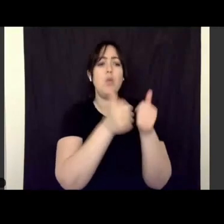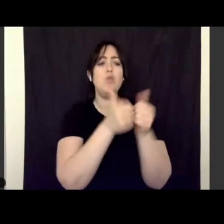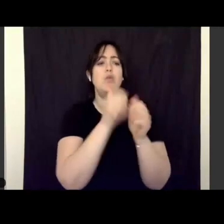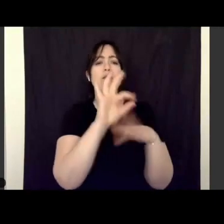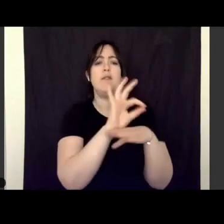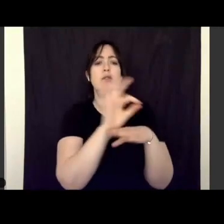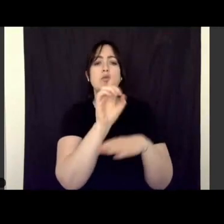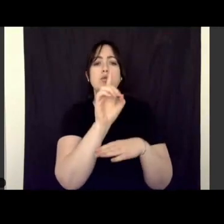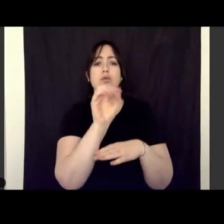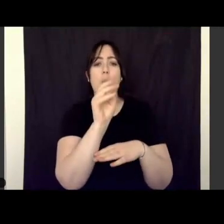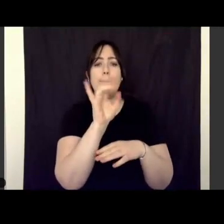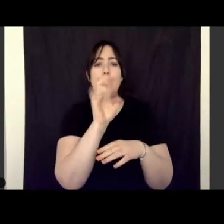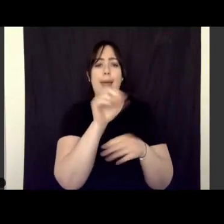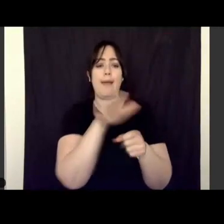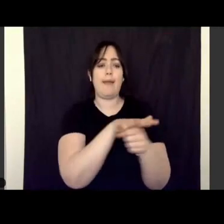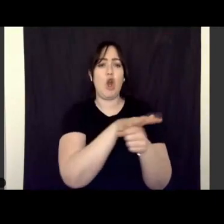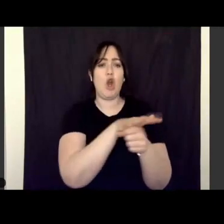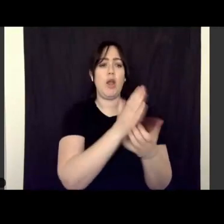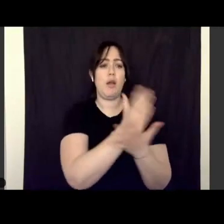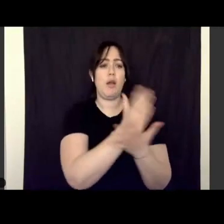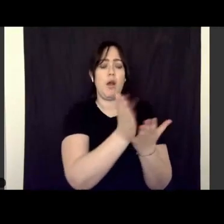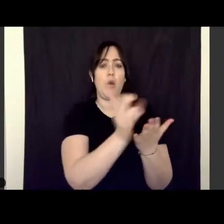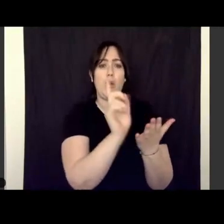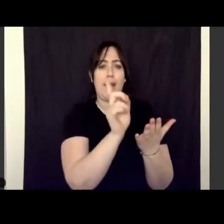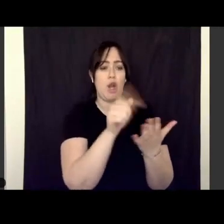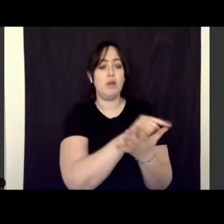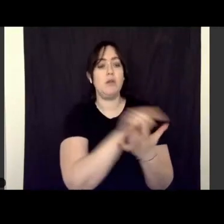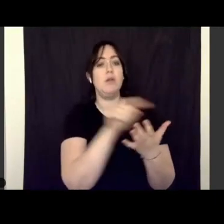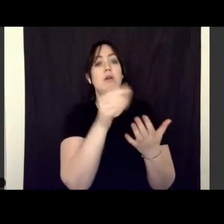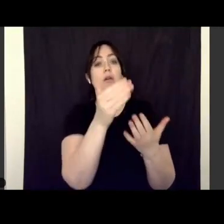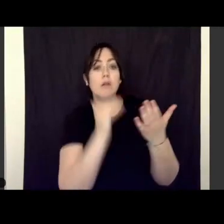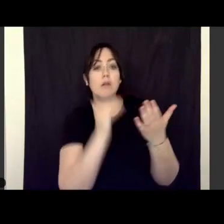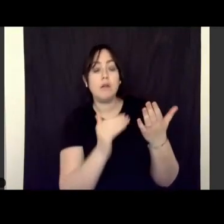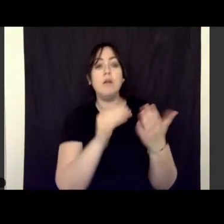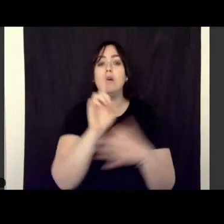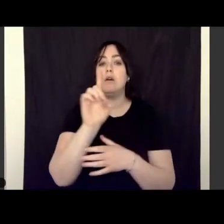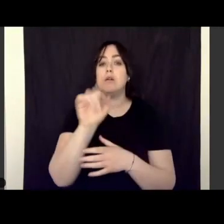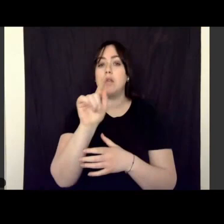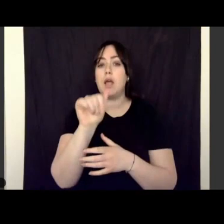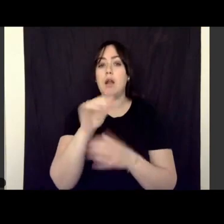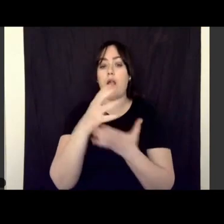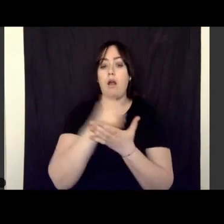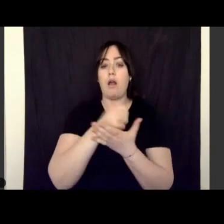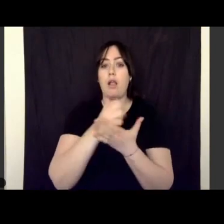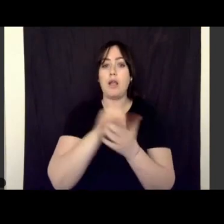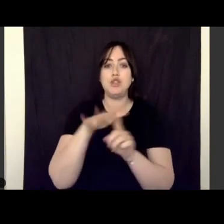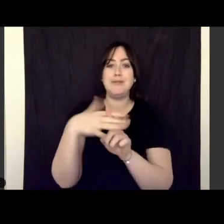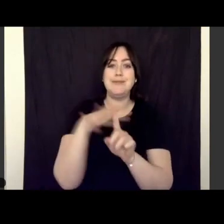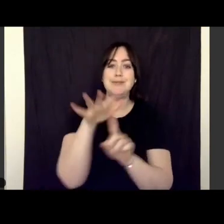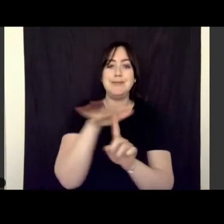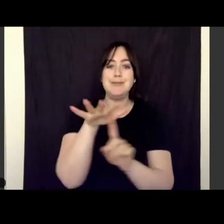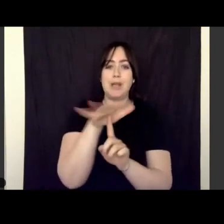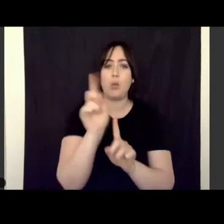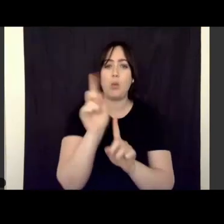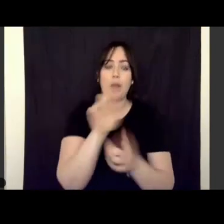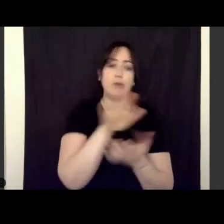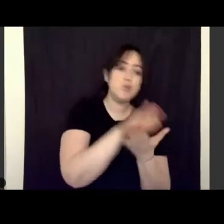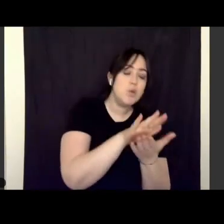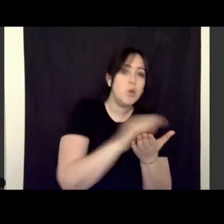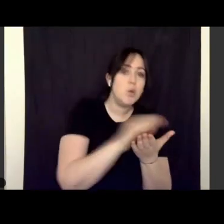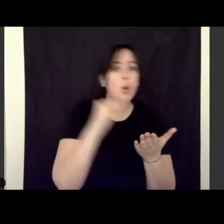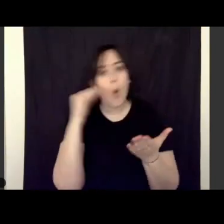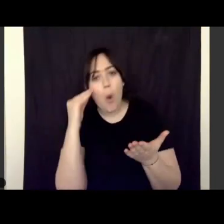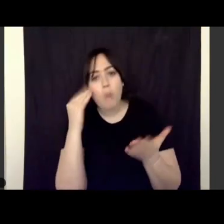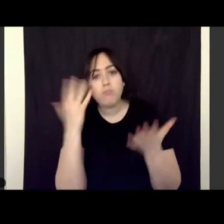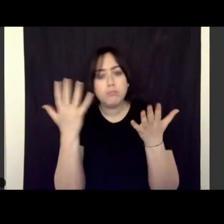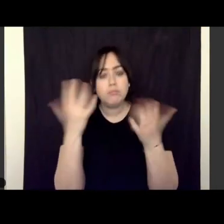collecting? And then what is the data collection setting? For example, the school or the home. And then finally, what are